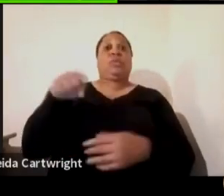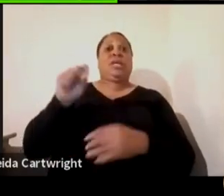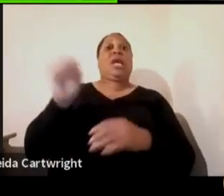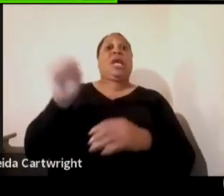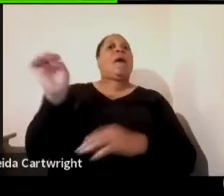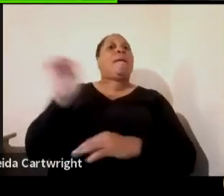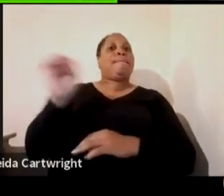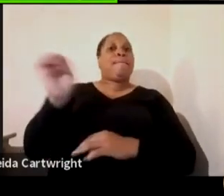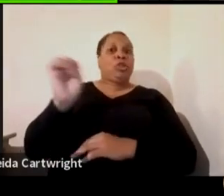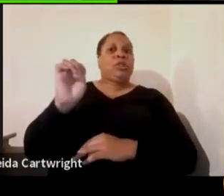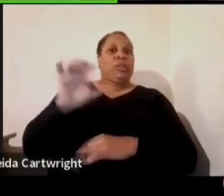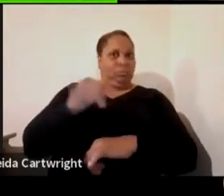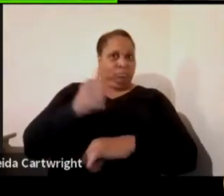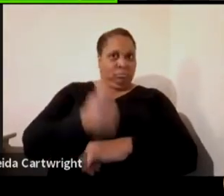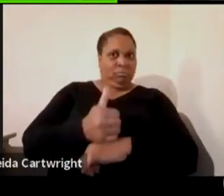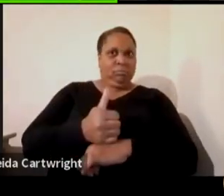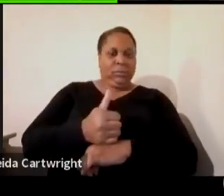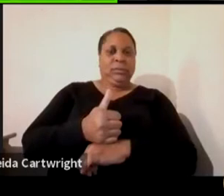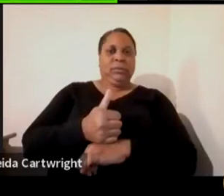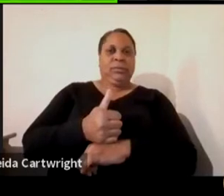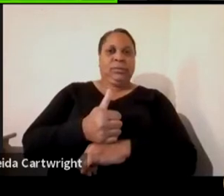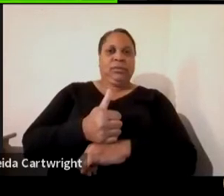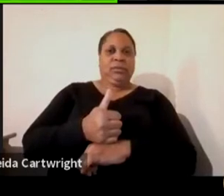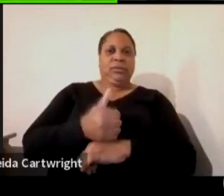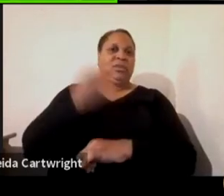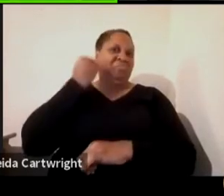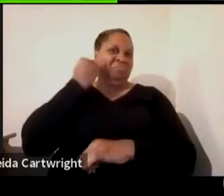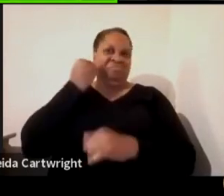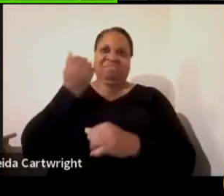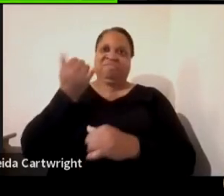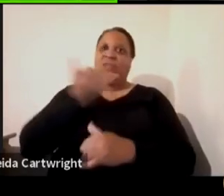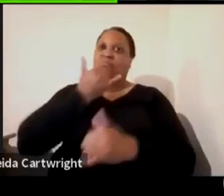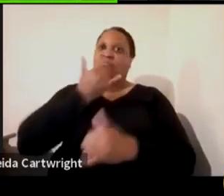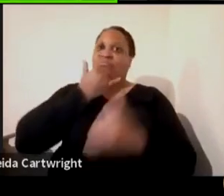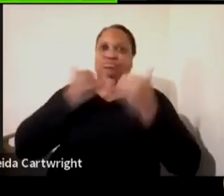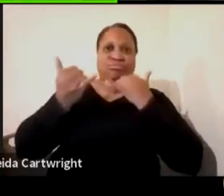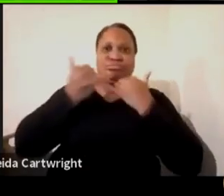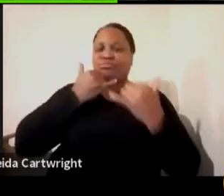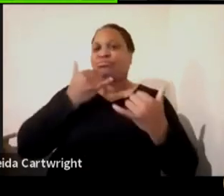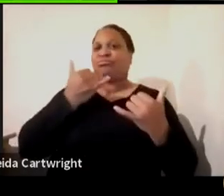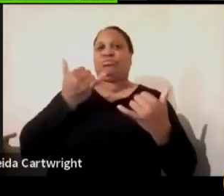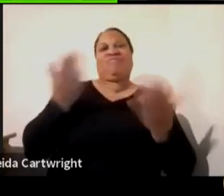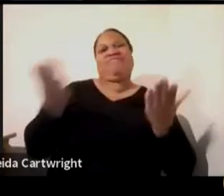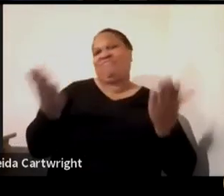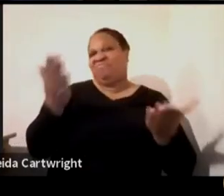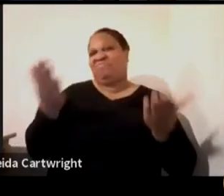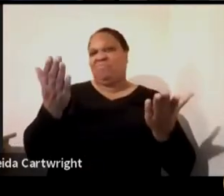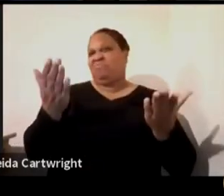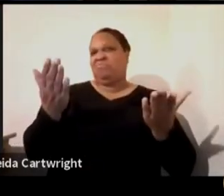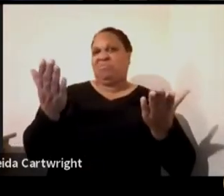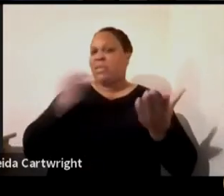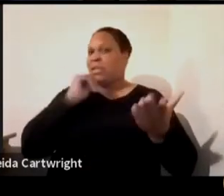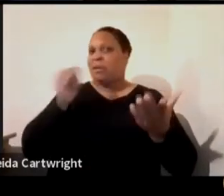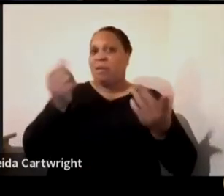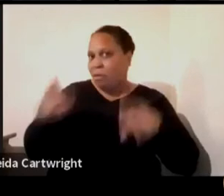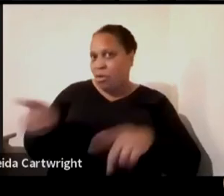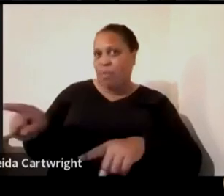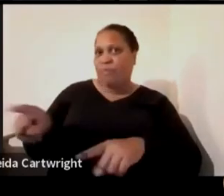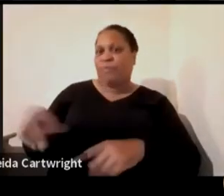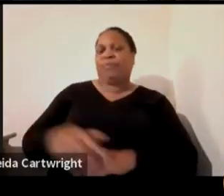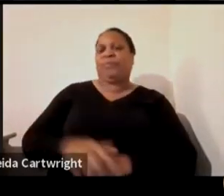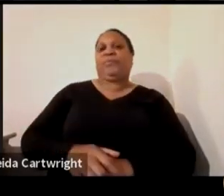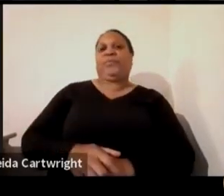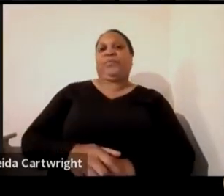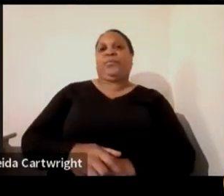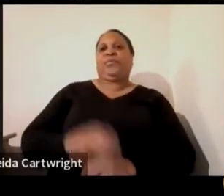place for any eventuality that may or may not occur. All right,